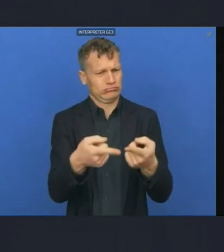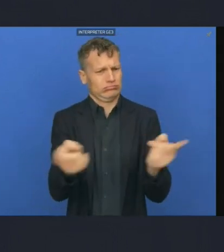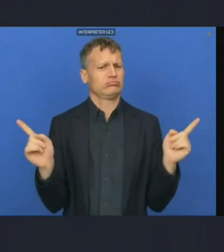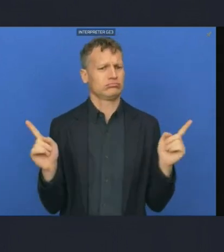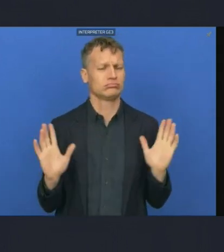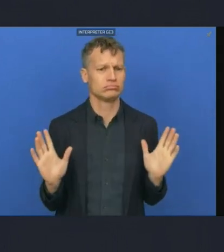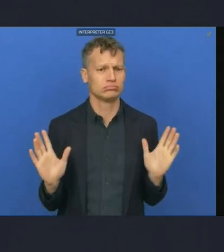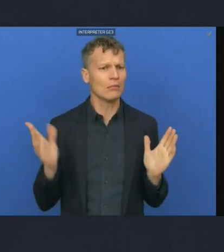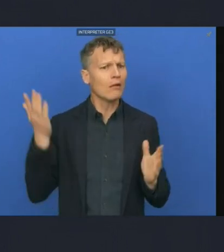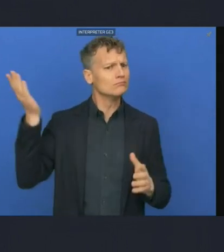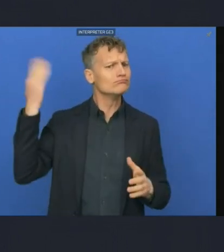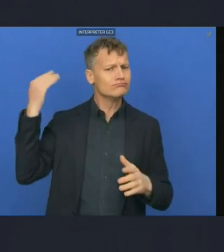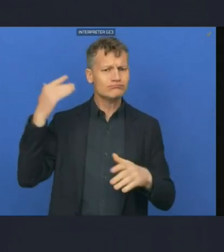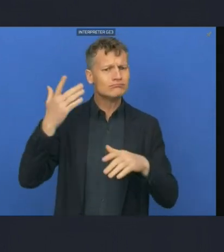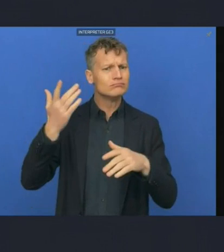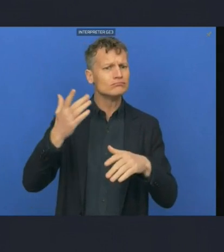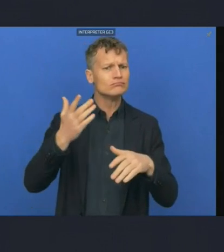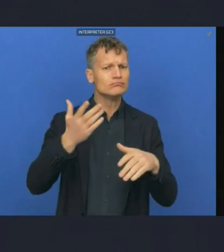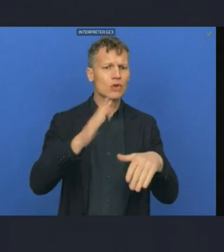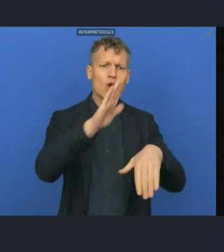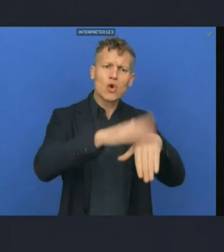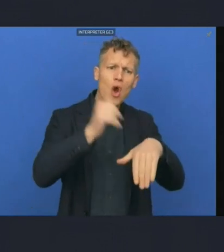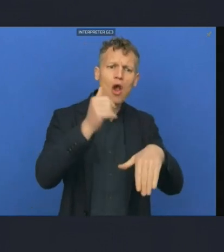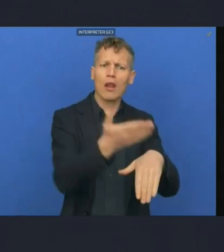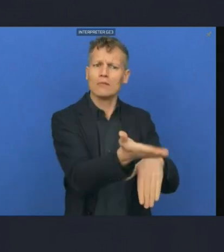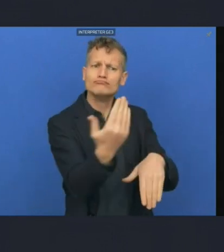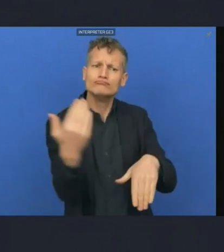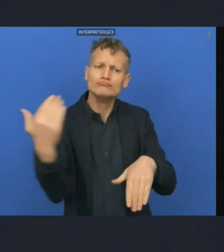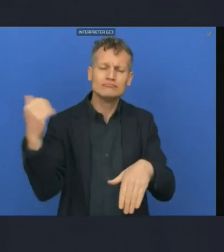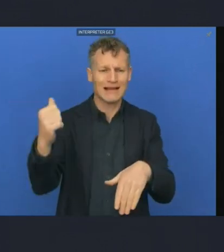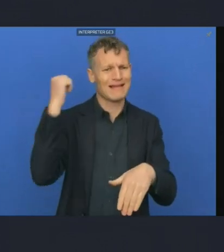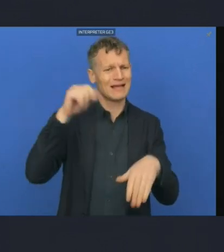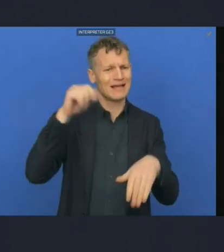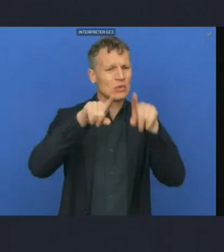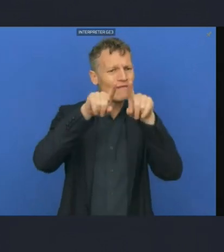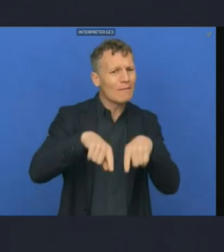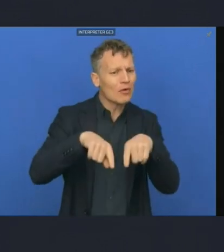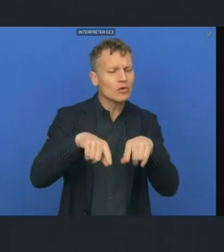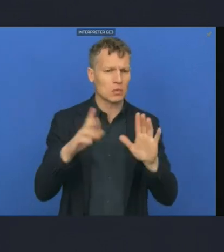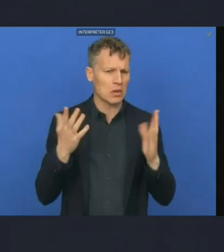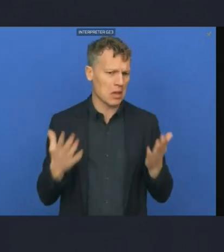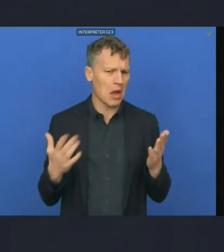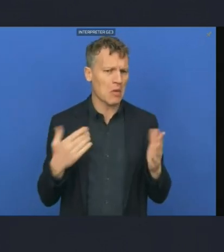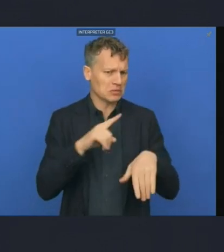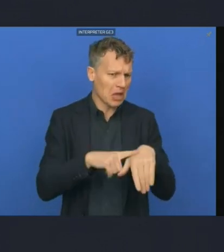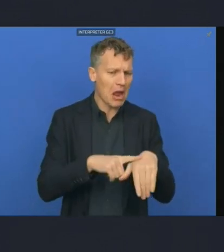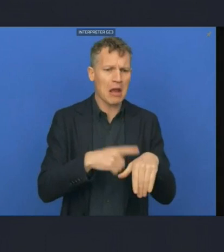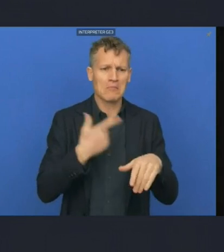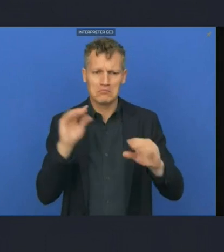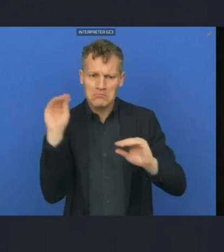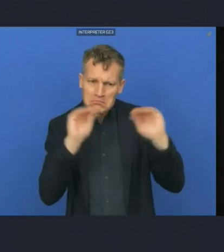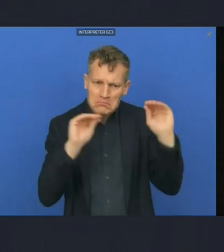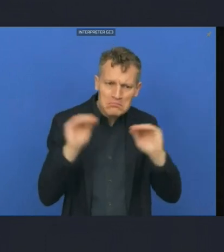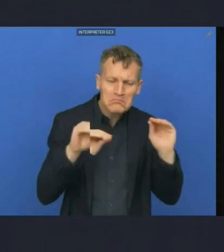in last November, so there is this spot info day today, so there is more time to prepare. There will be